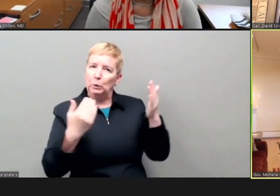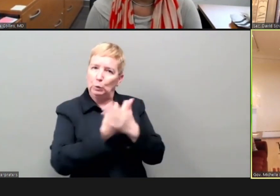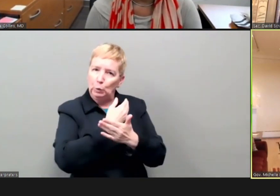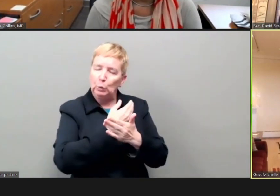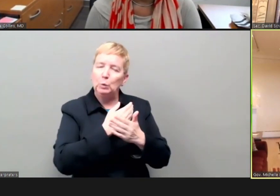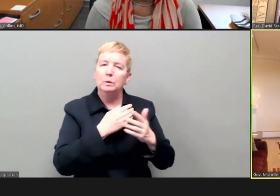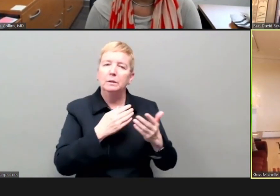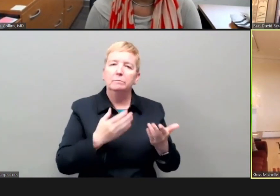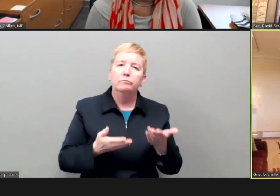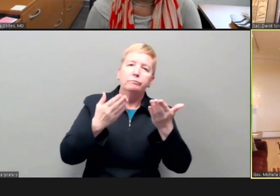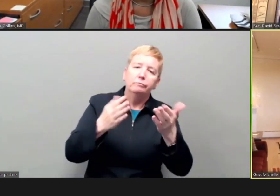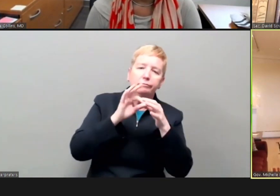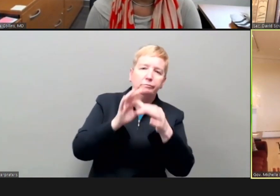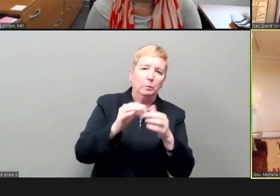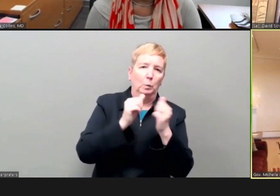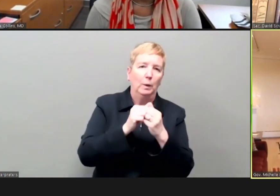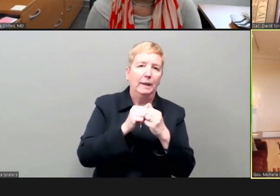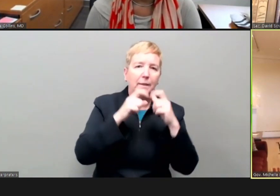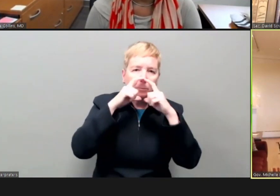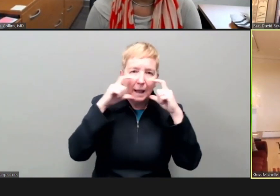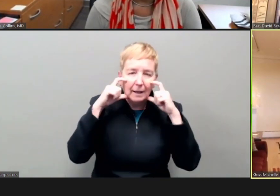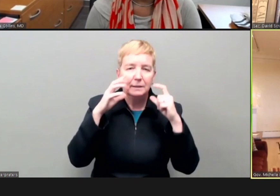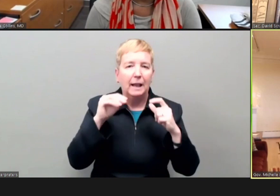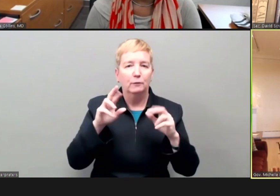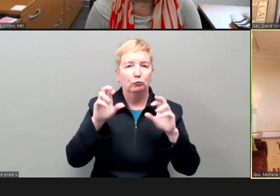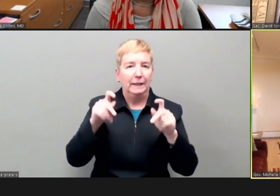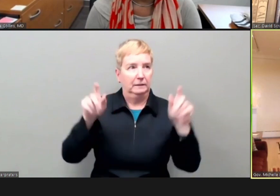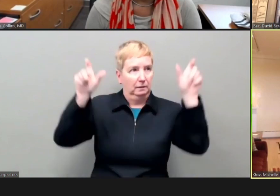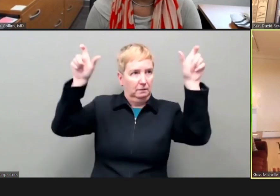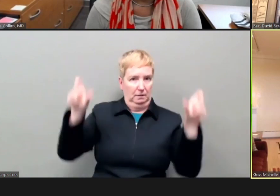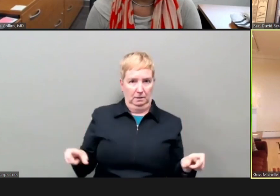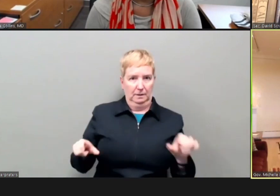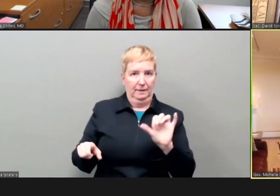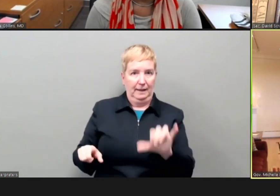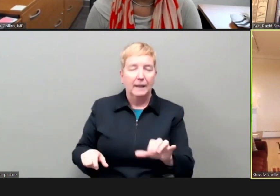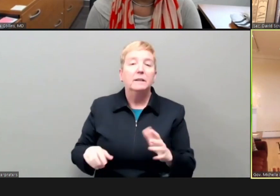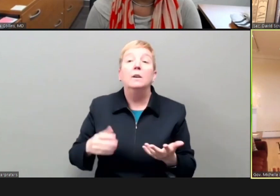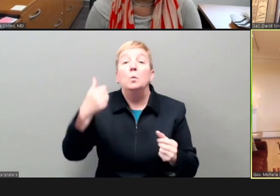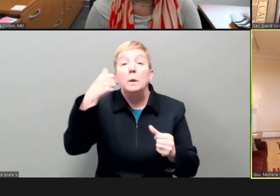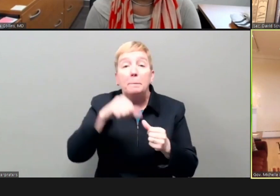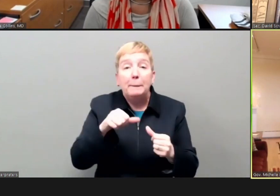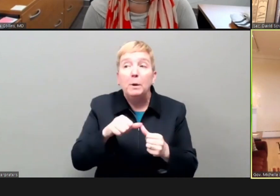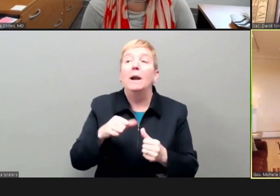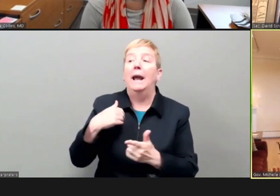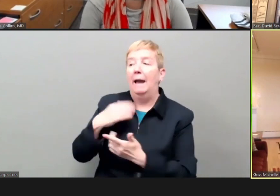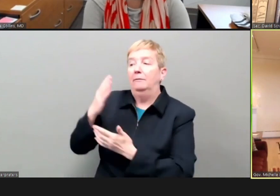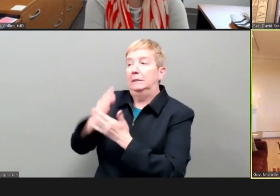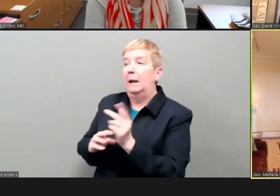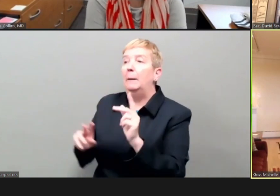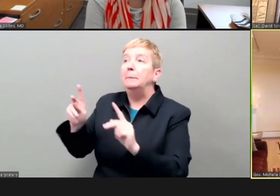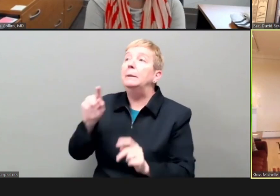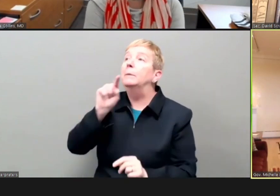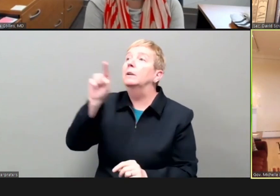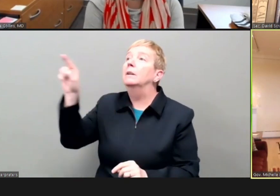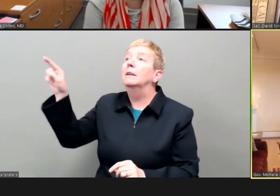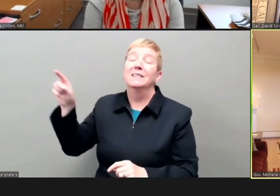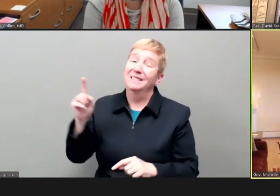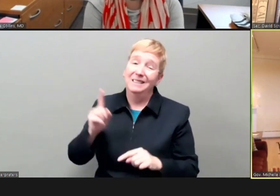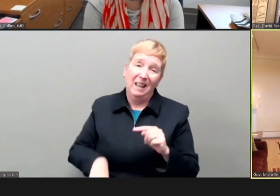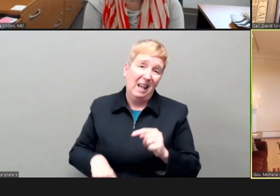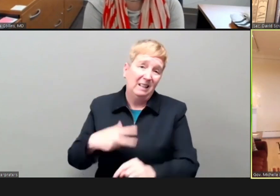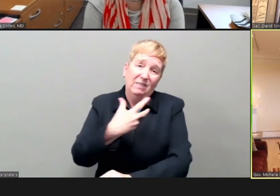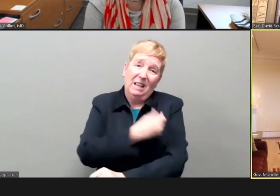factors. Remember, again, there is a segment of our population that is not eligible for a